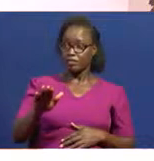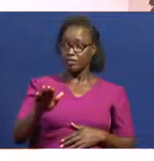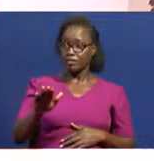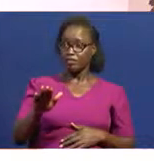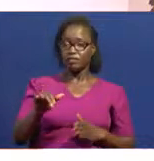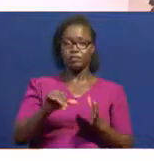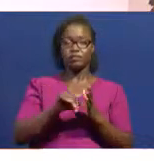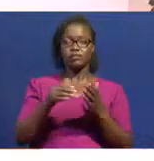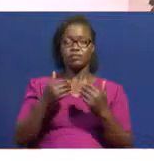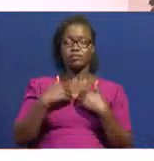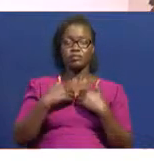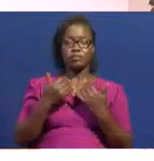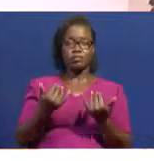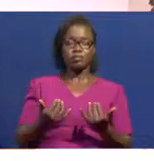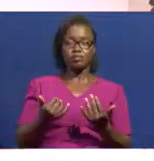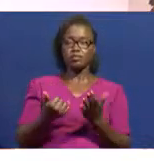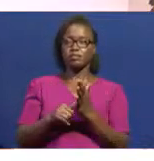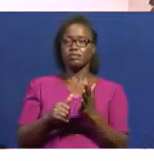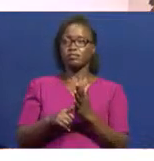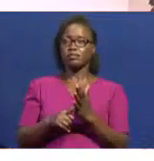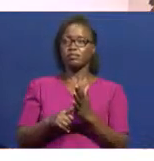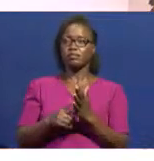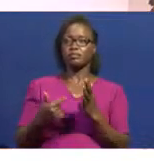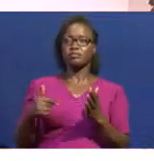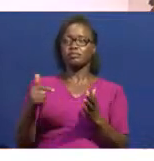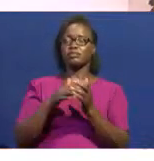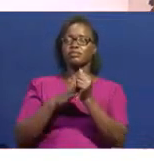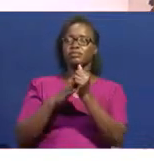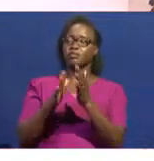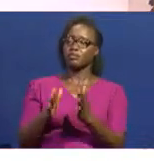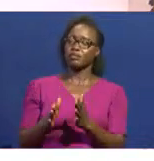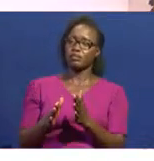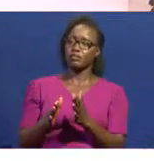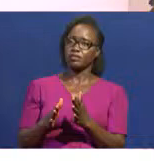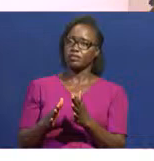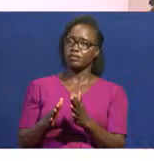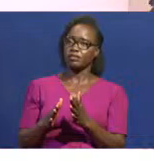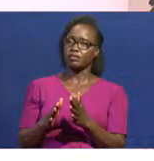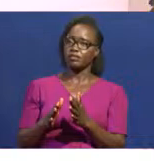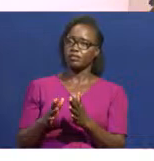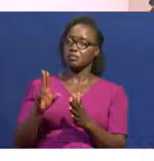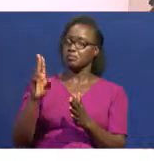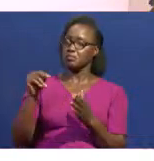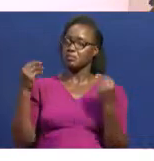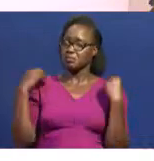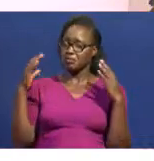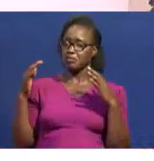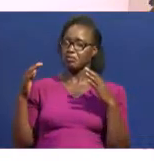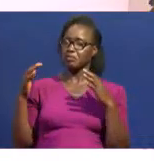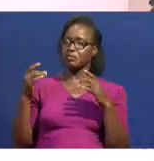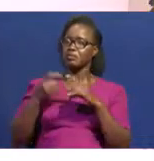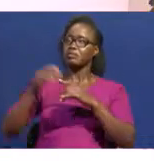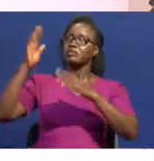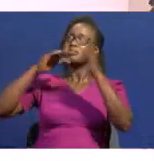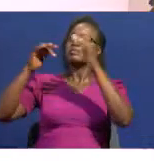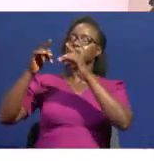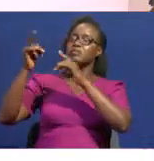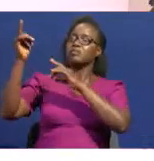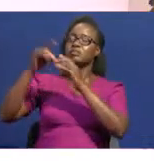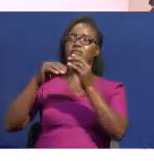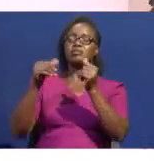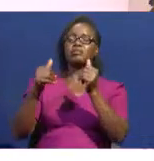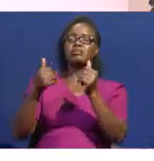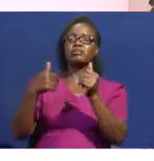are in, the problem is us leaders. And there is no angel who will fall from heaven to fix